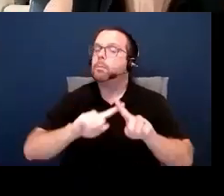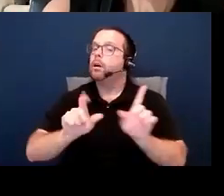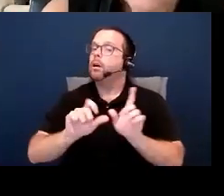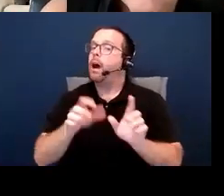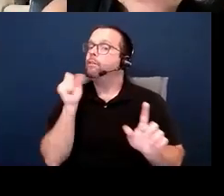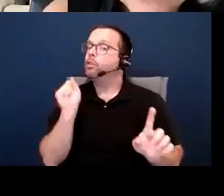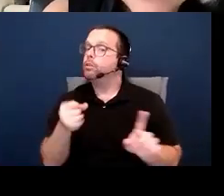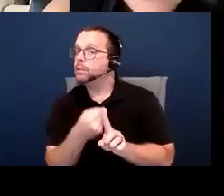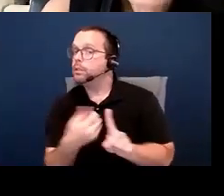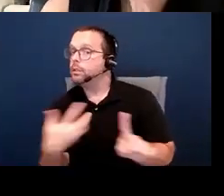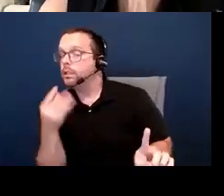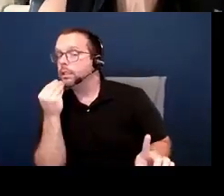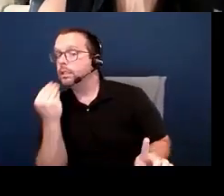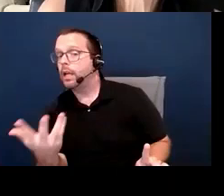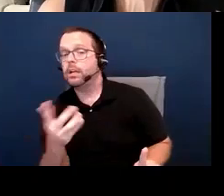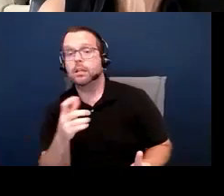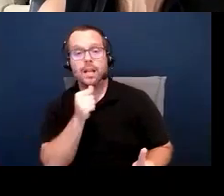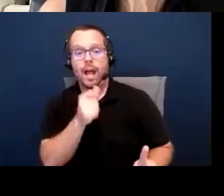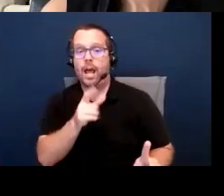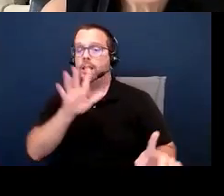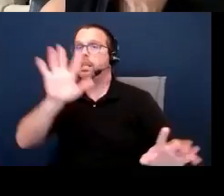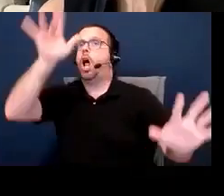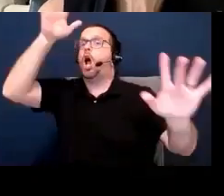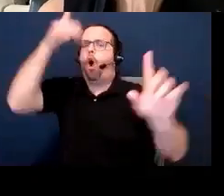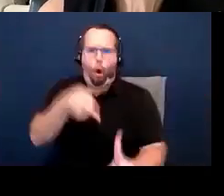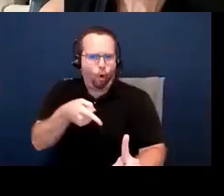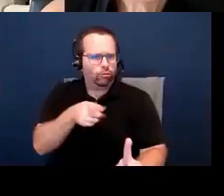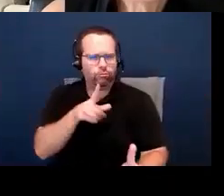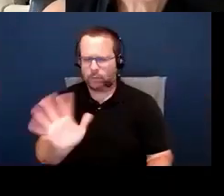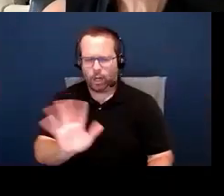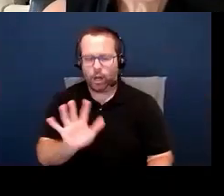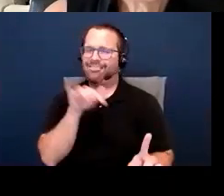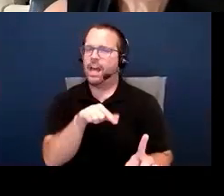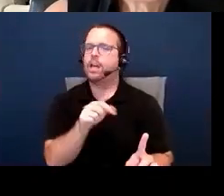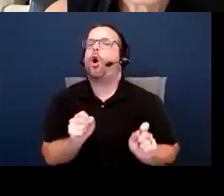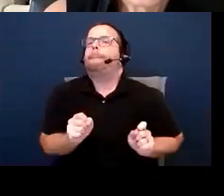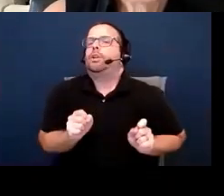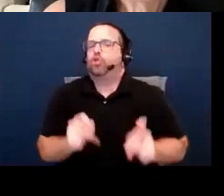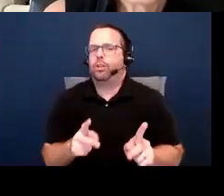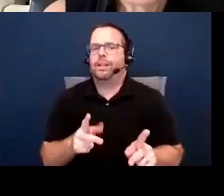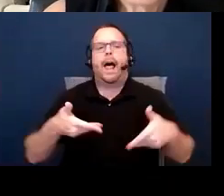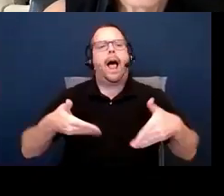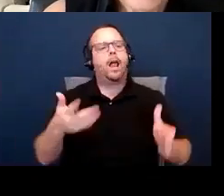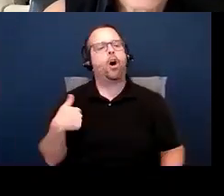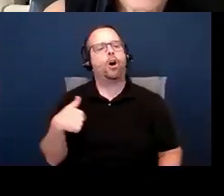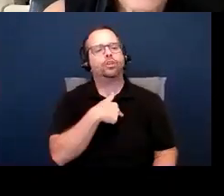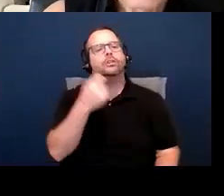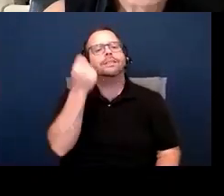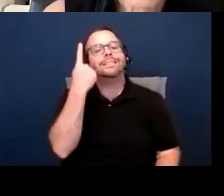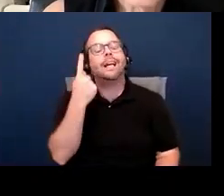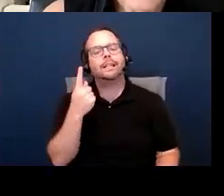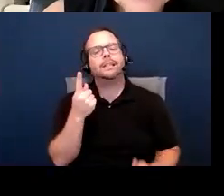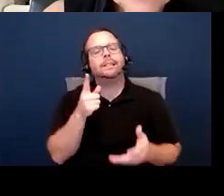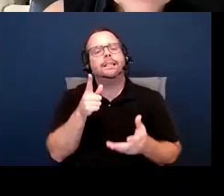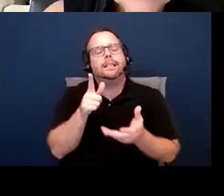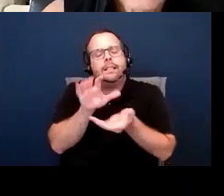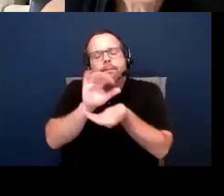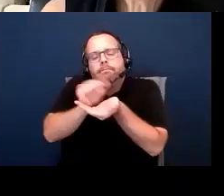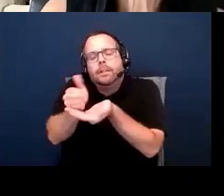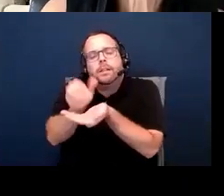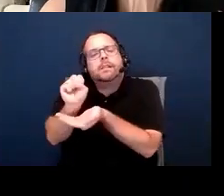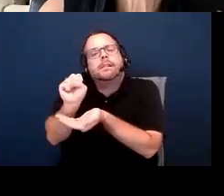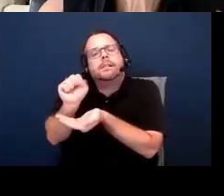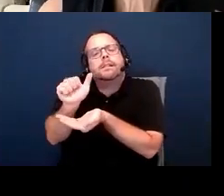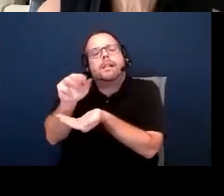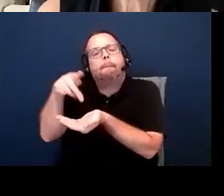of itself. That is an opportunity that allows us to understand sample selection processes.